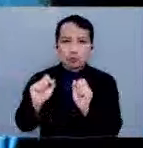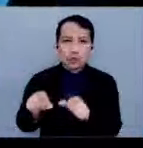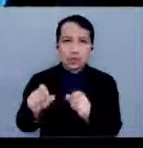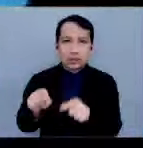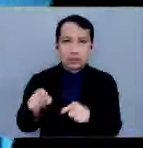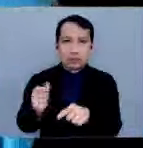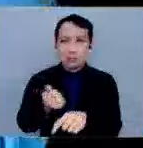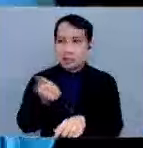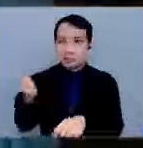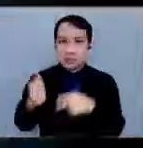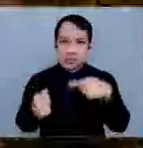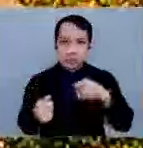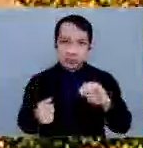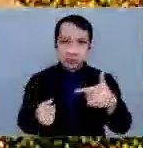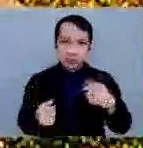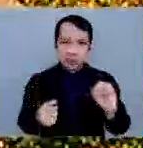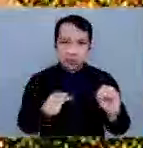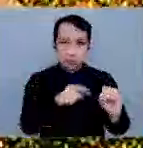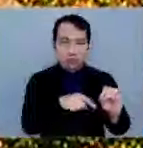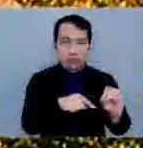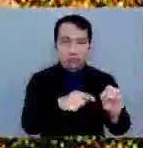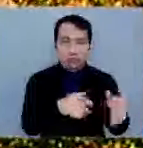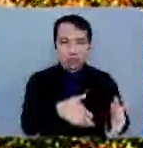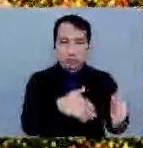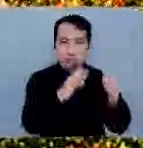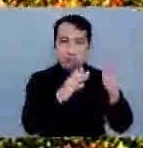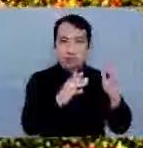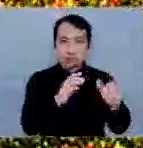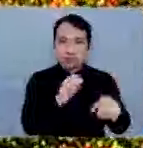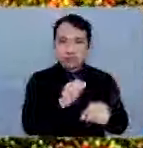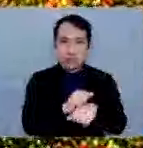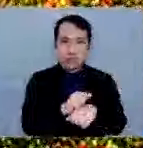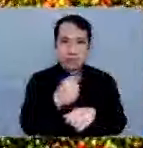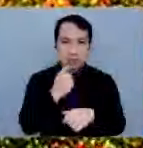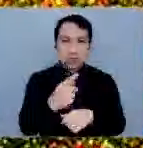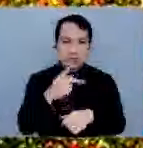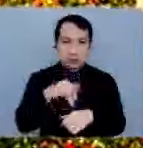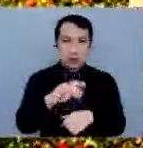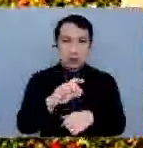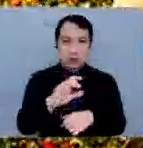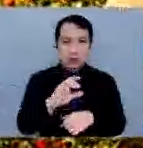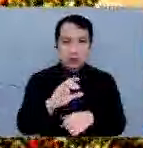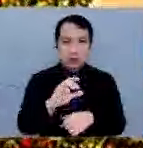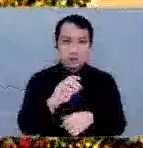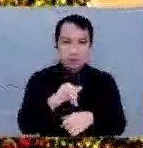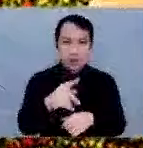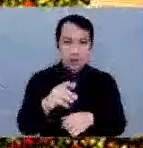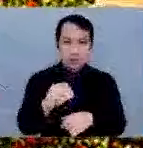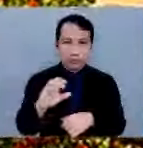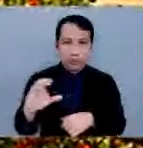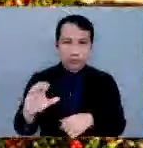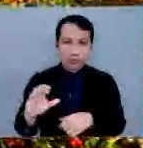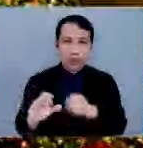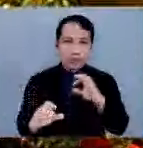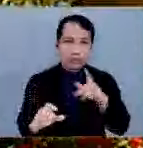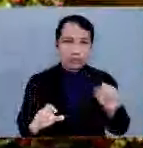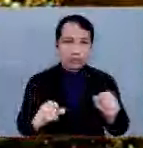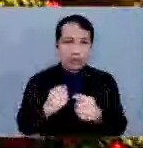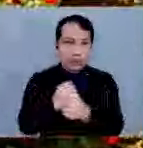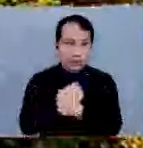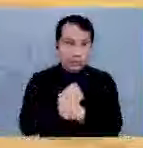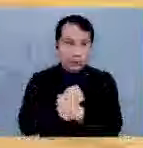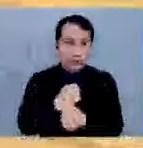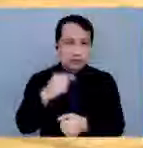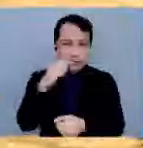POGO establishments. Ayon pa sa PAOCC, cryptocurrency scam at love scam ang